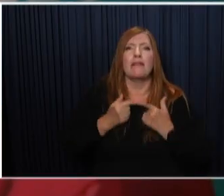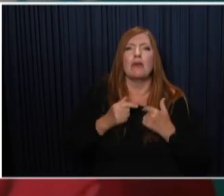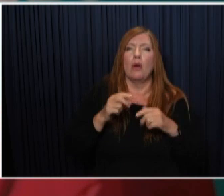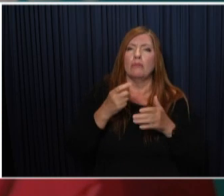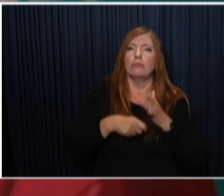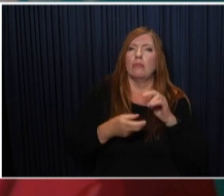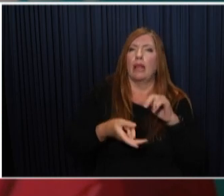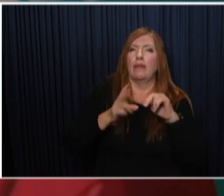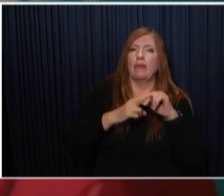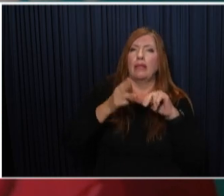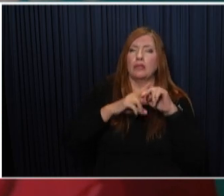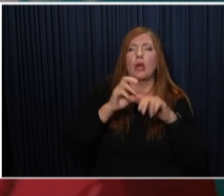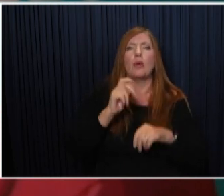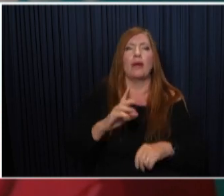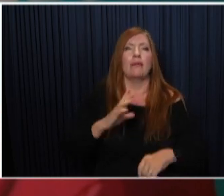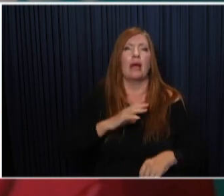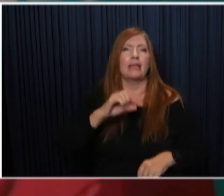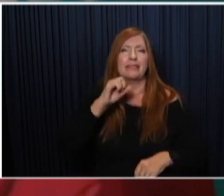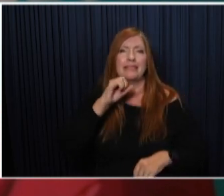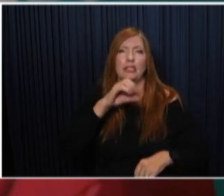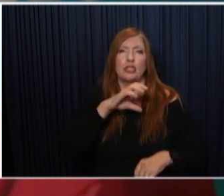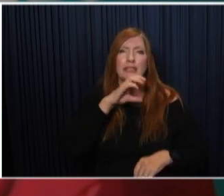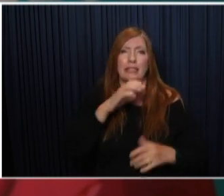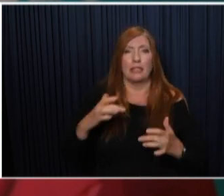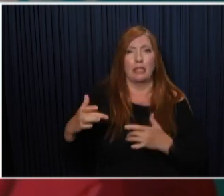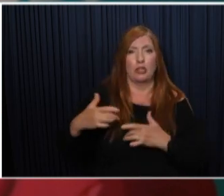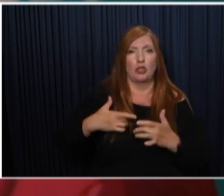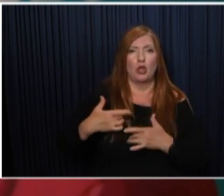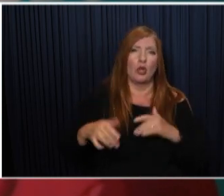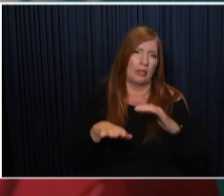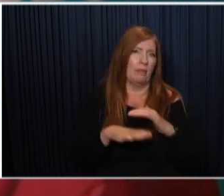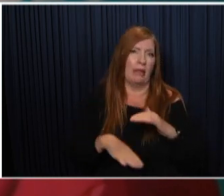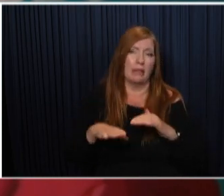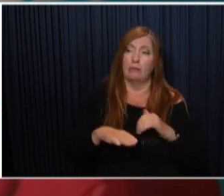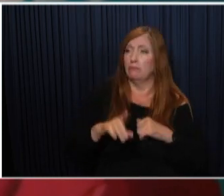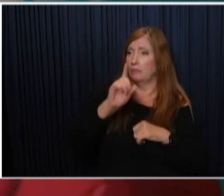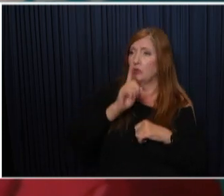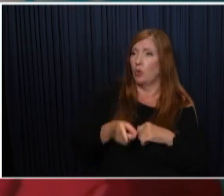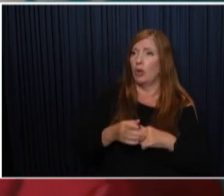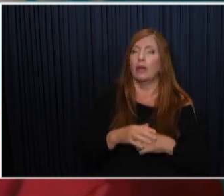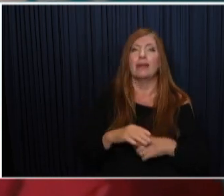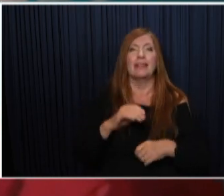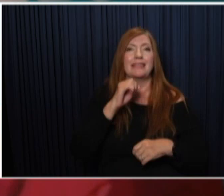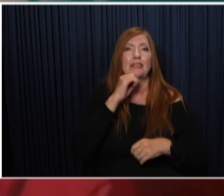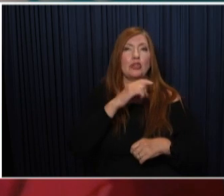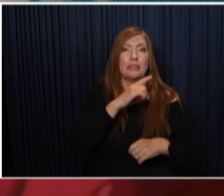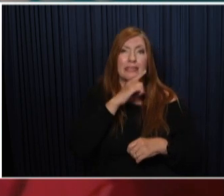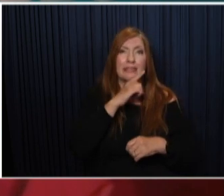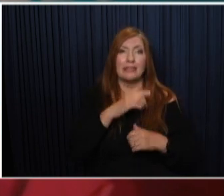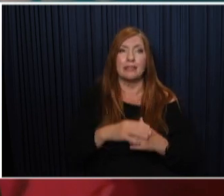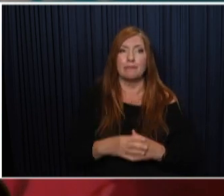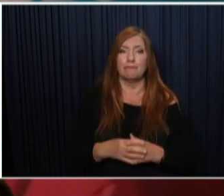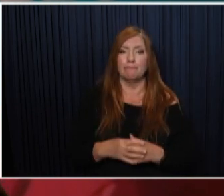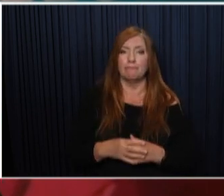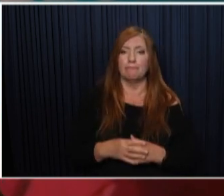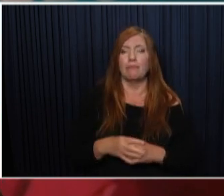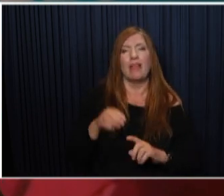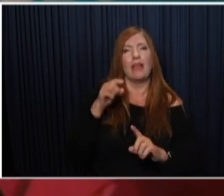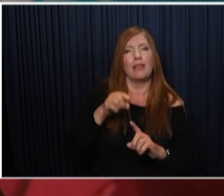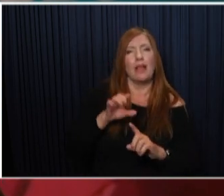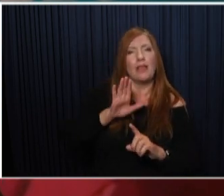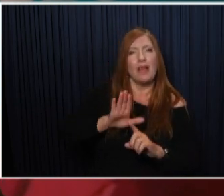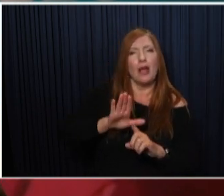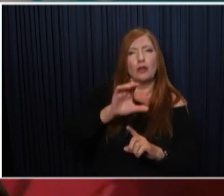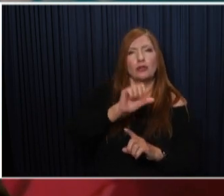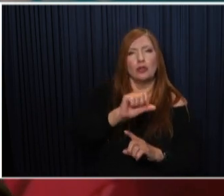okay, let's do senior concerns, basically. Sure. Seniors, their Social Security